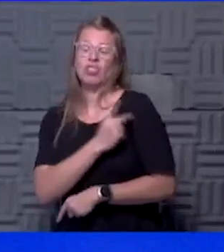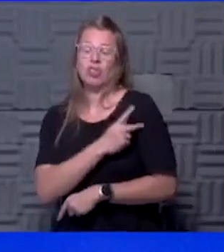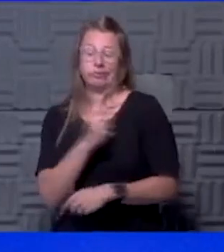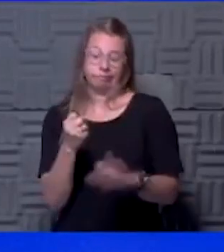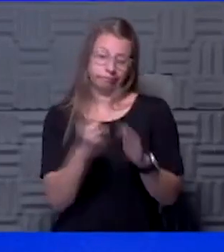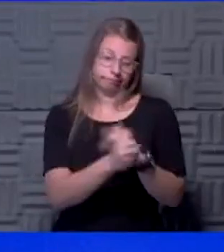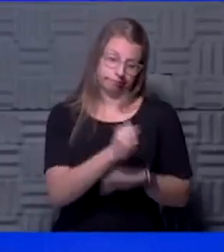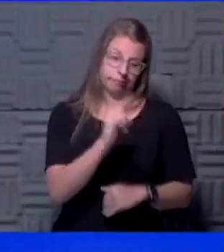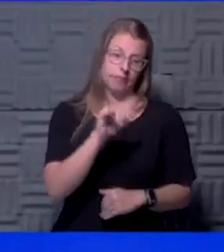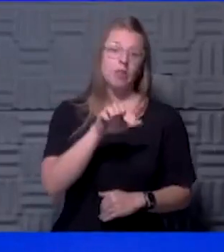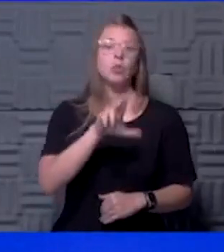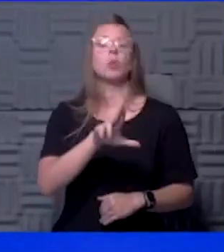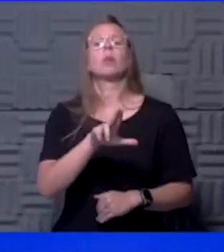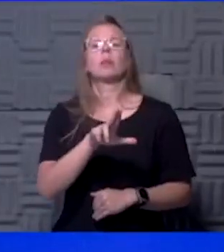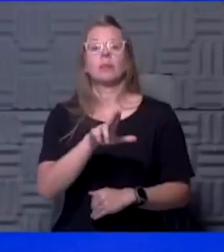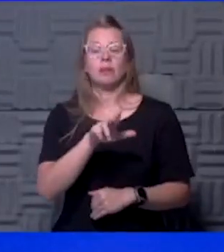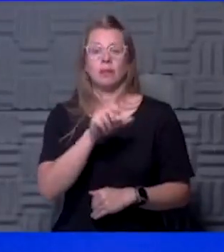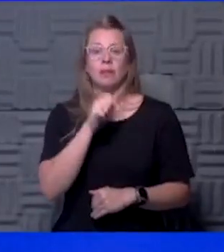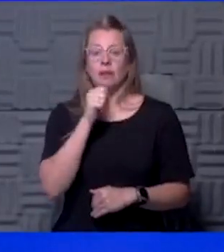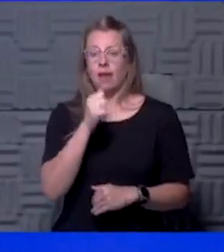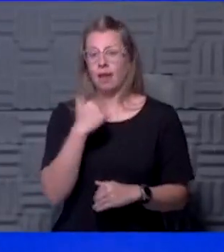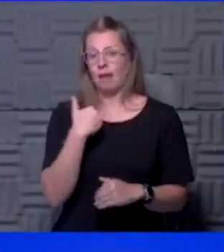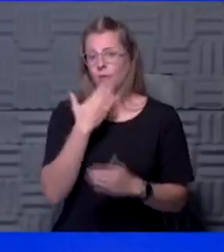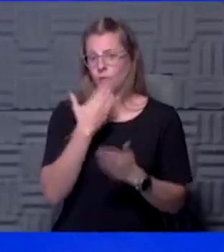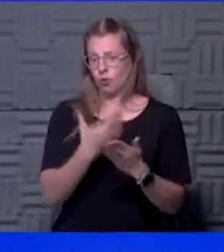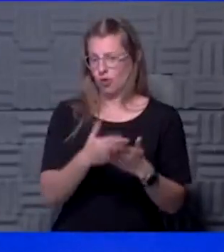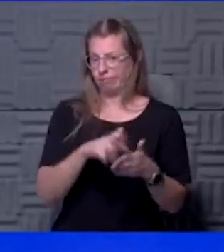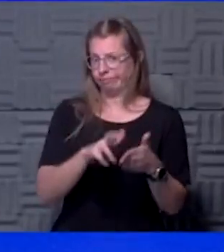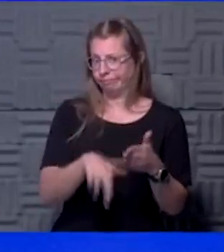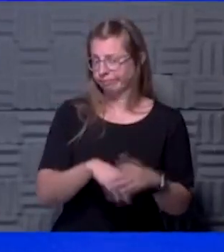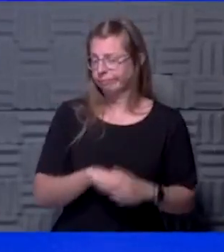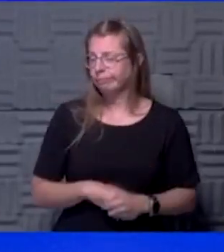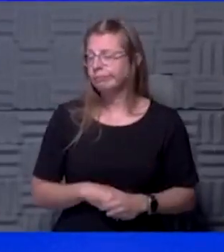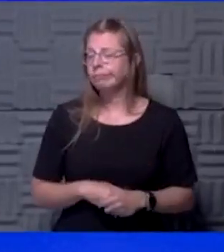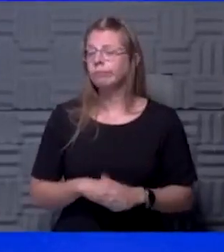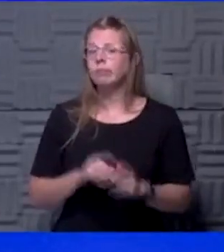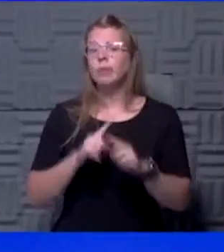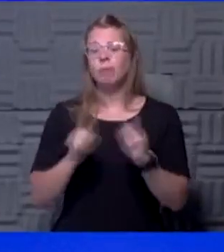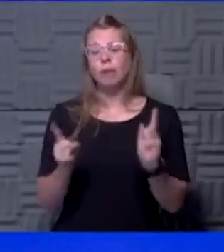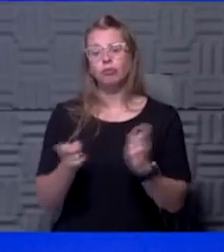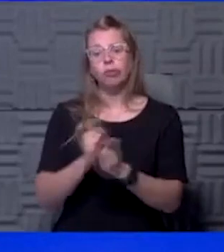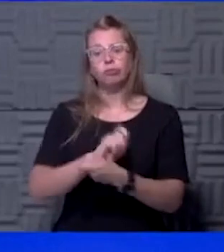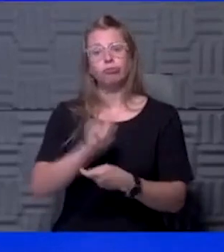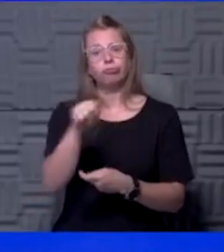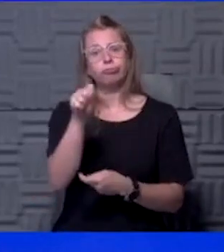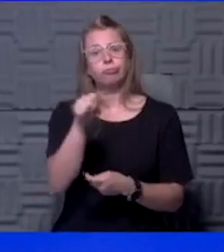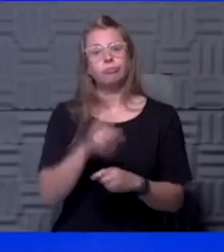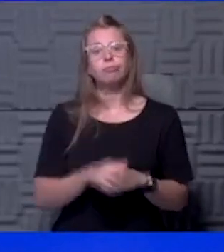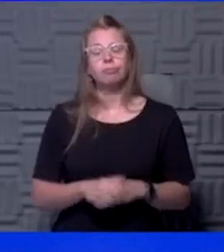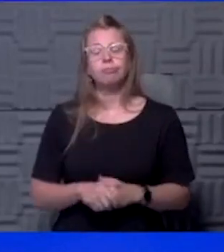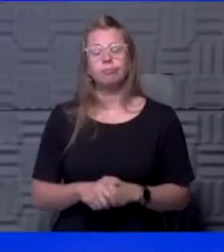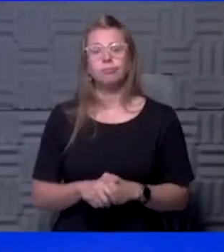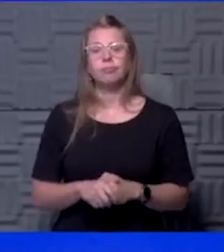ICU and who did not have a good outcome. But it certainly has changed. It does tend to be certainly more